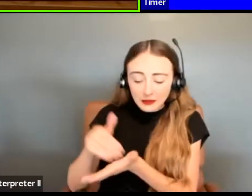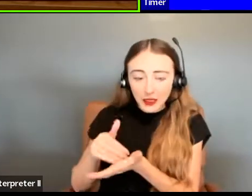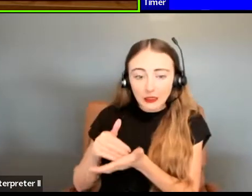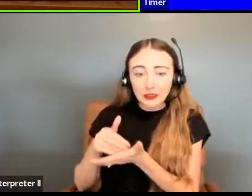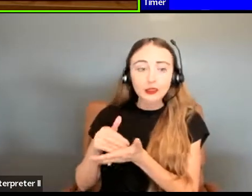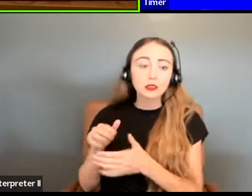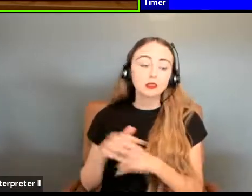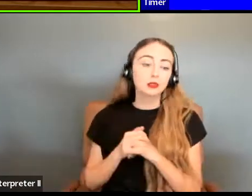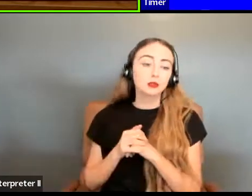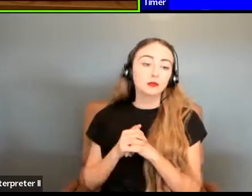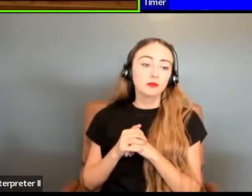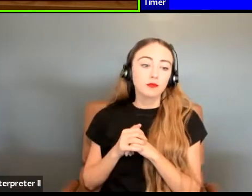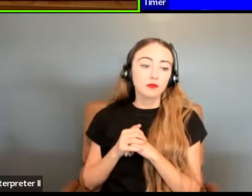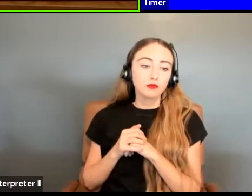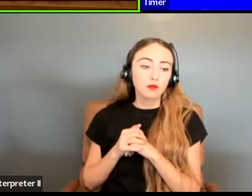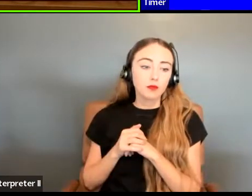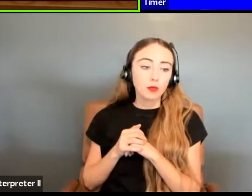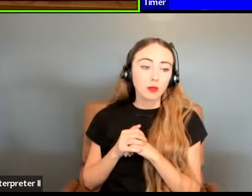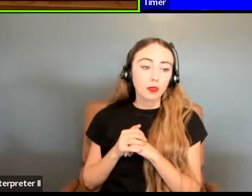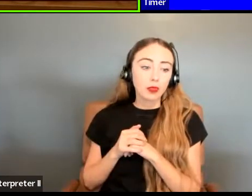government and